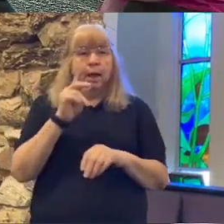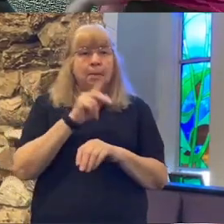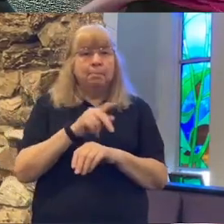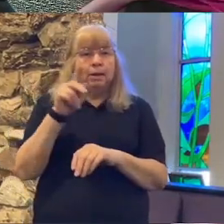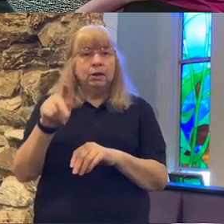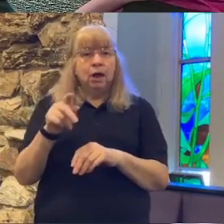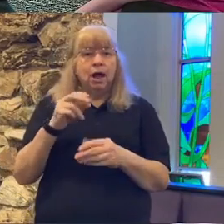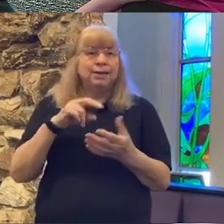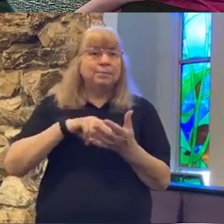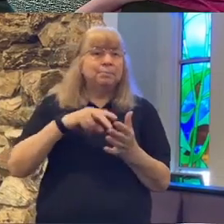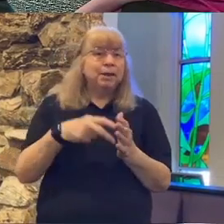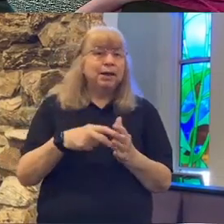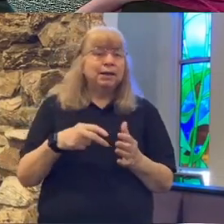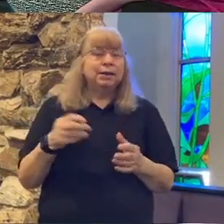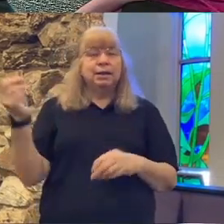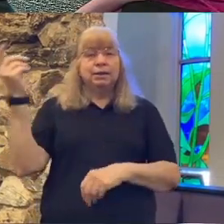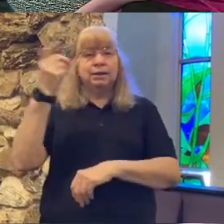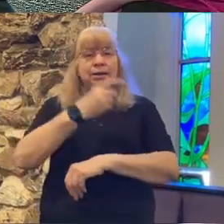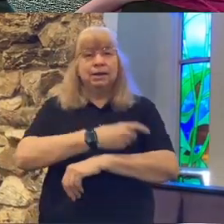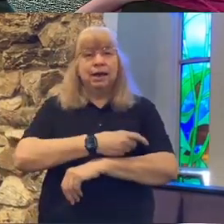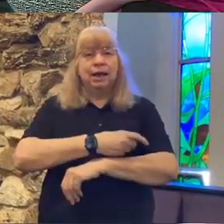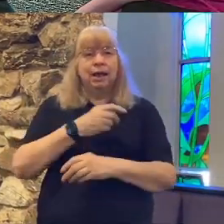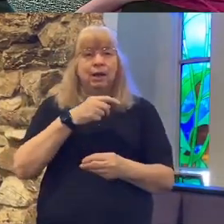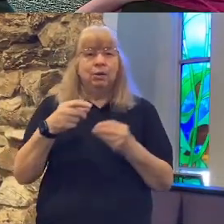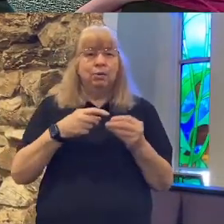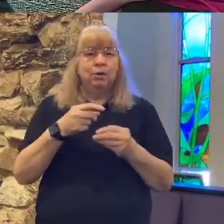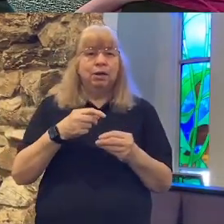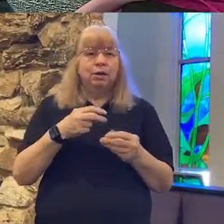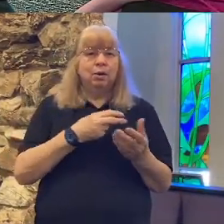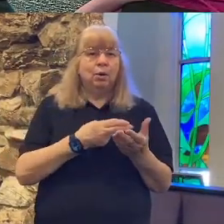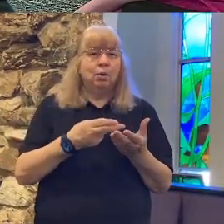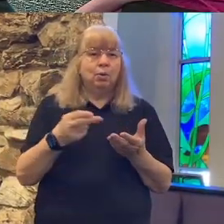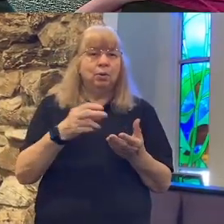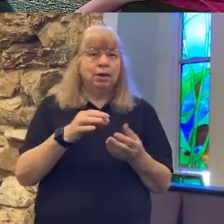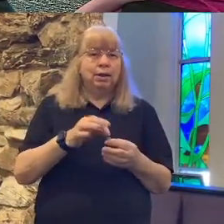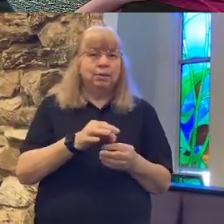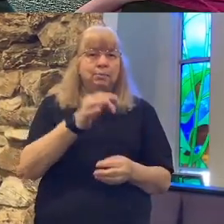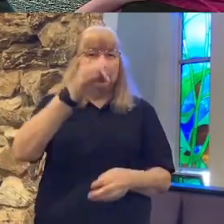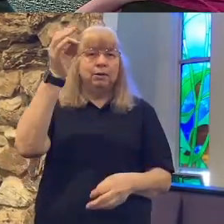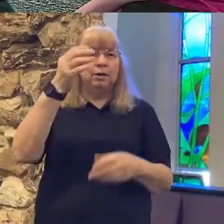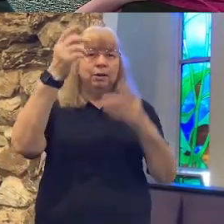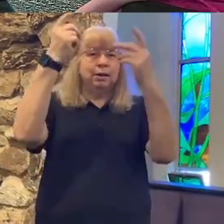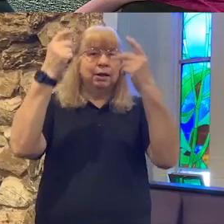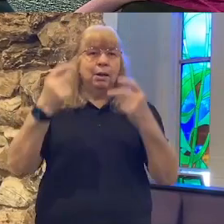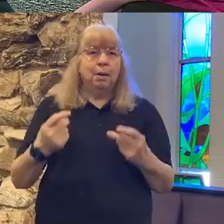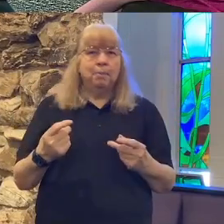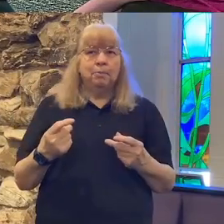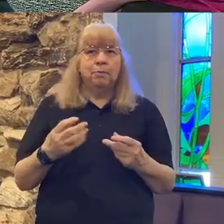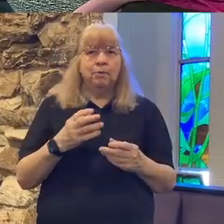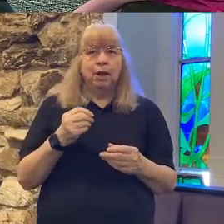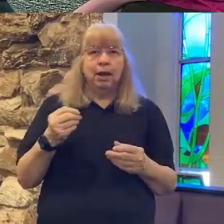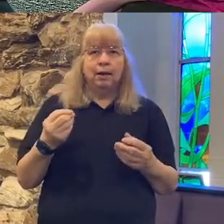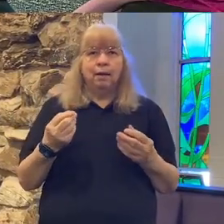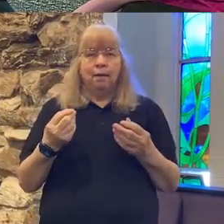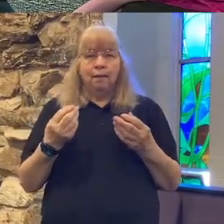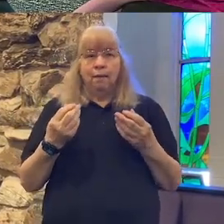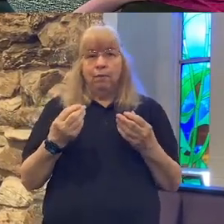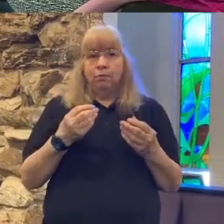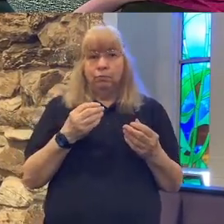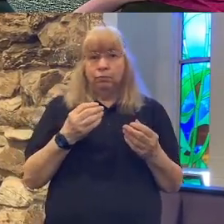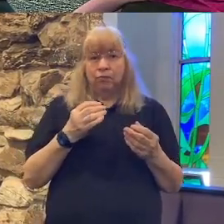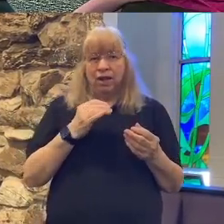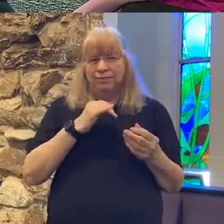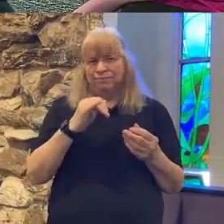Pentecost simply means it's the day when the Holy Spirit comes and fire, using